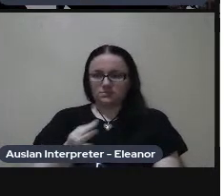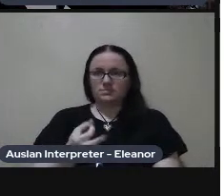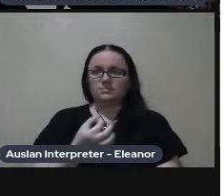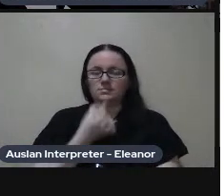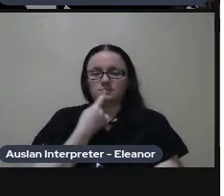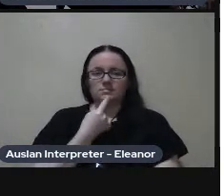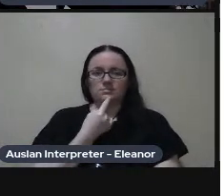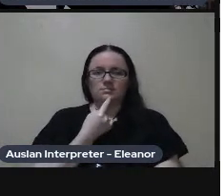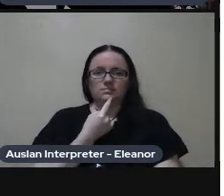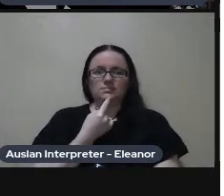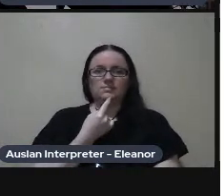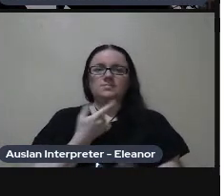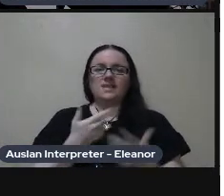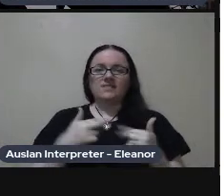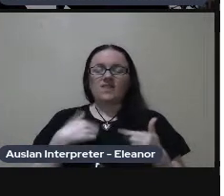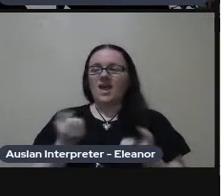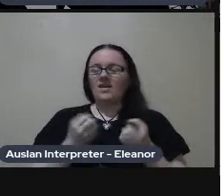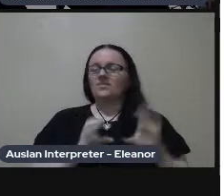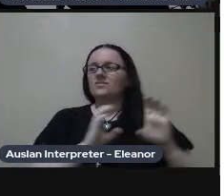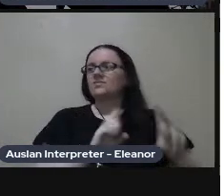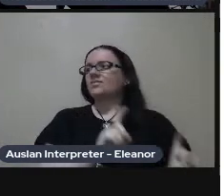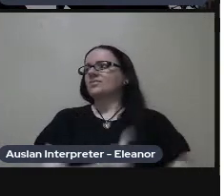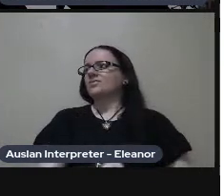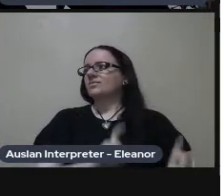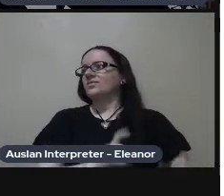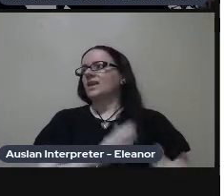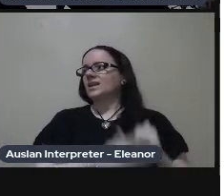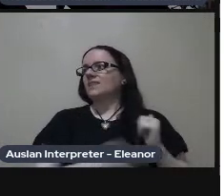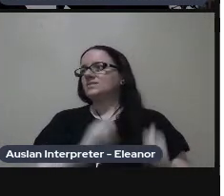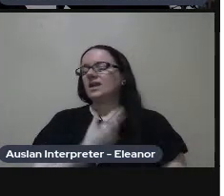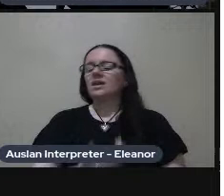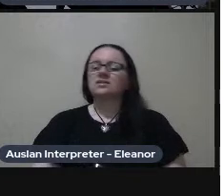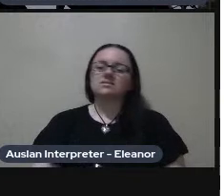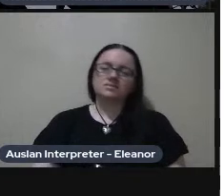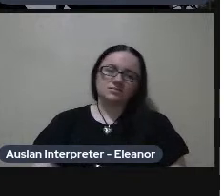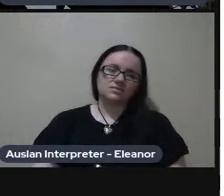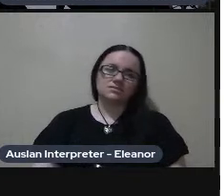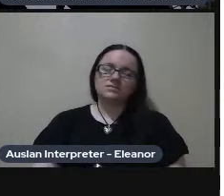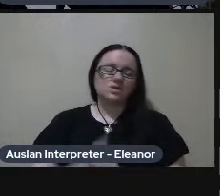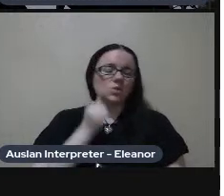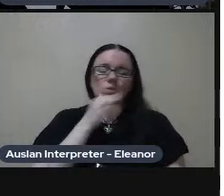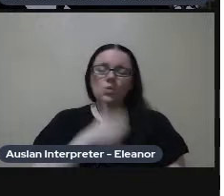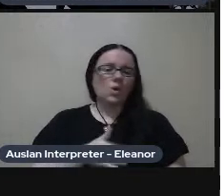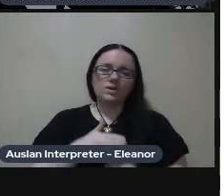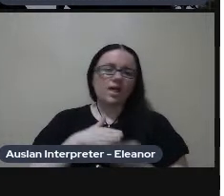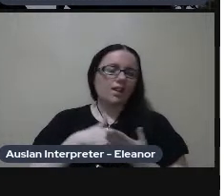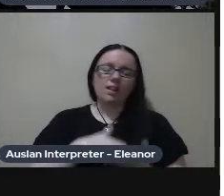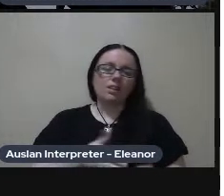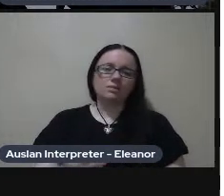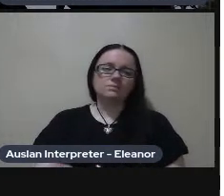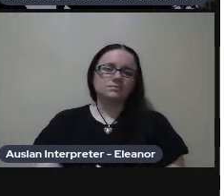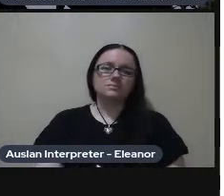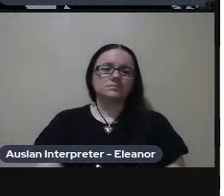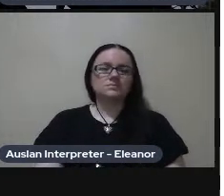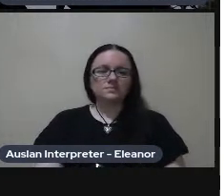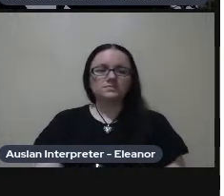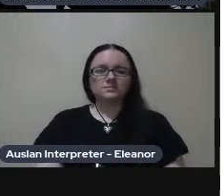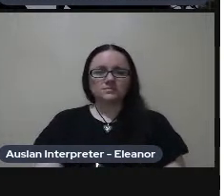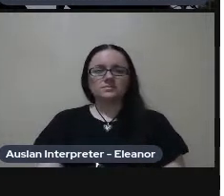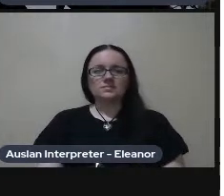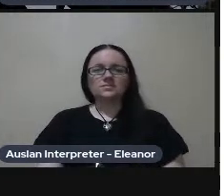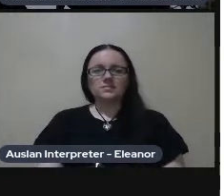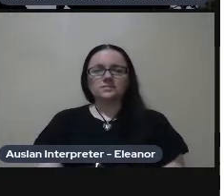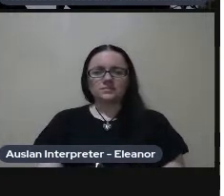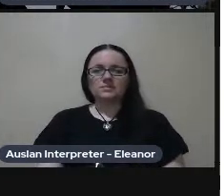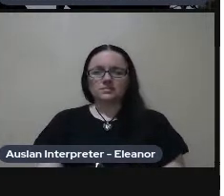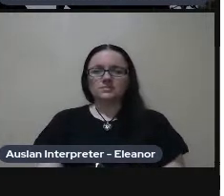is one thing, but if you're having challenges with actually taking that medicine, it's not going to work the way it's intended. So a few